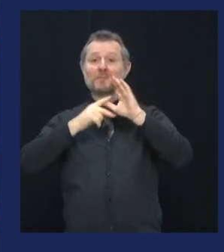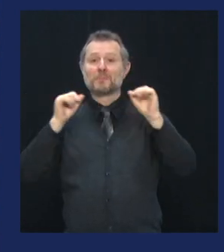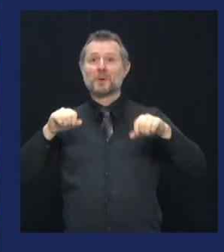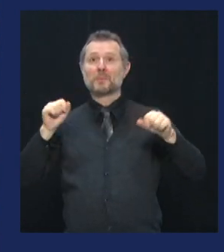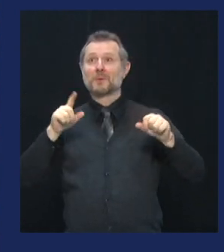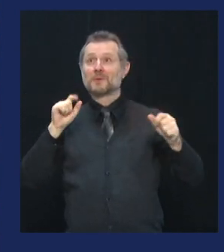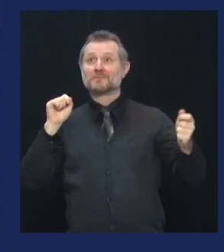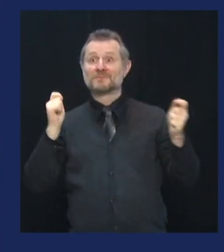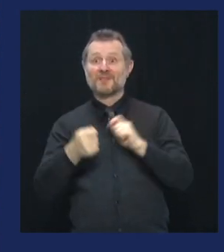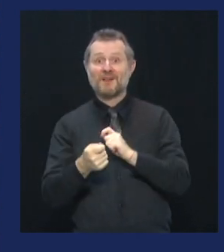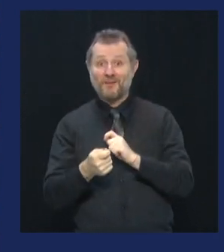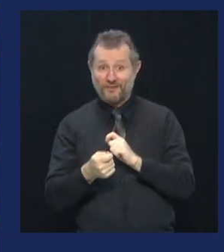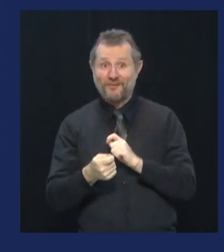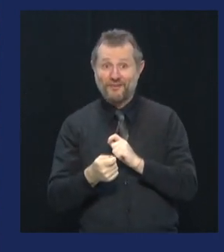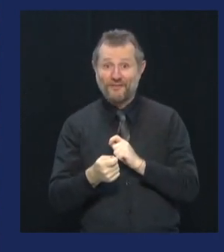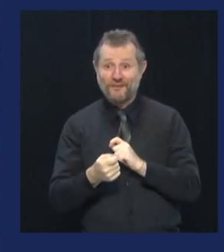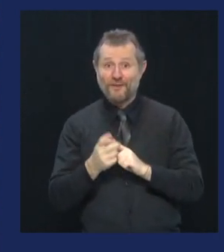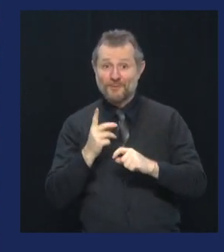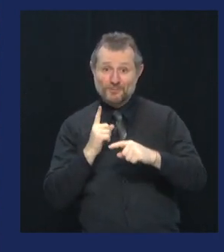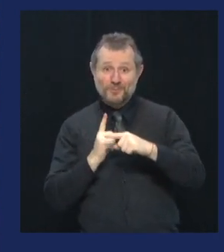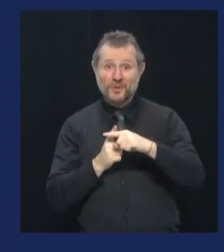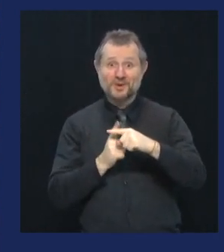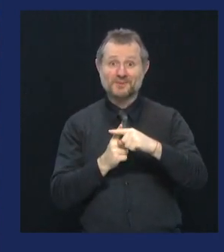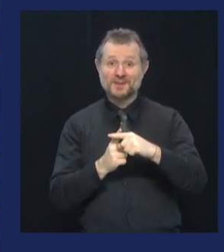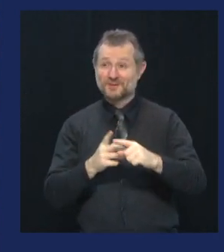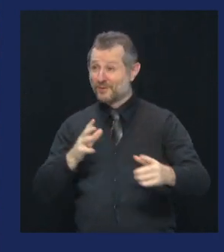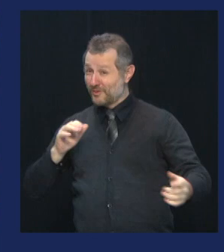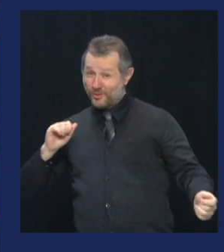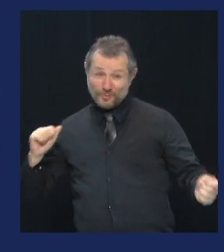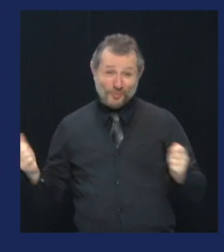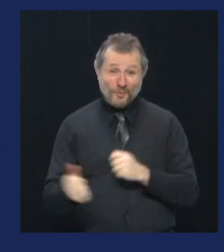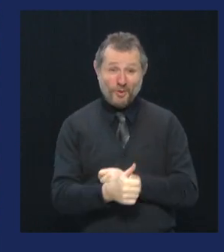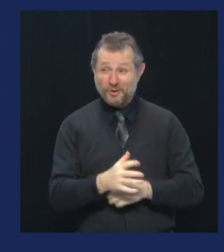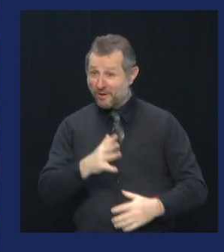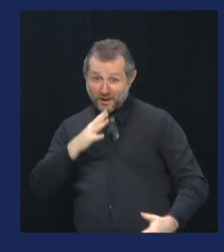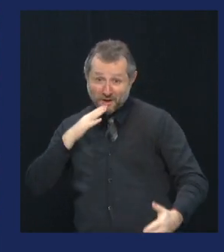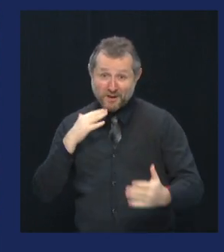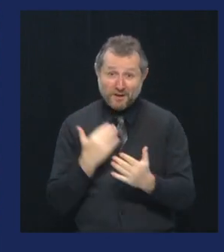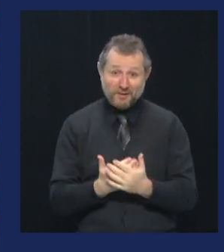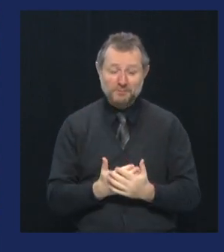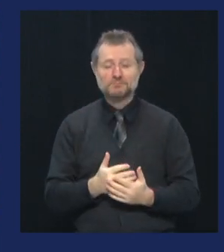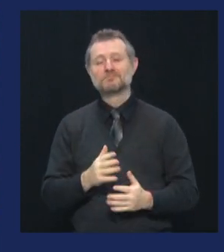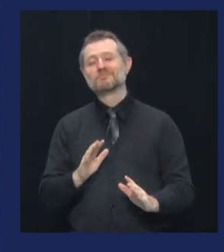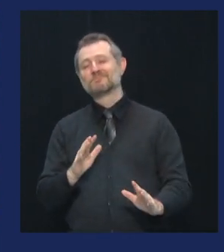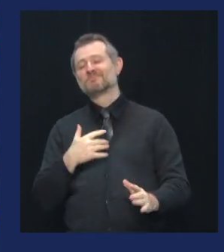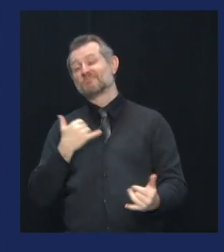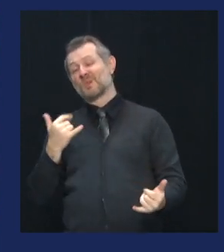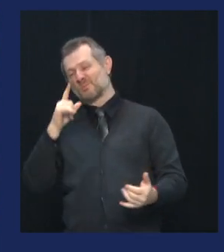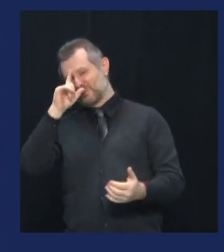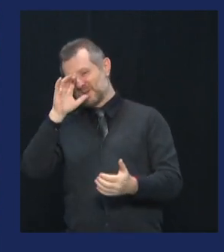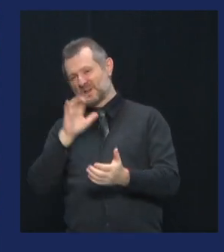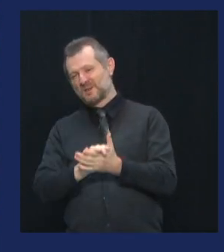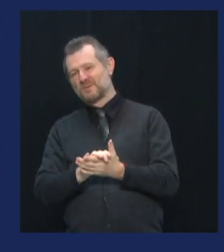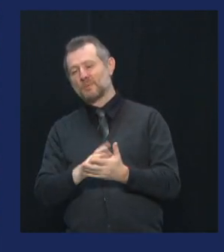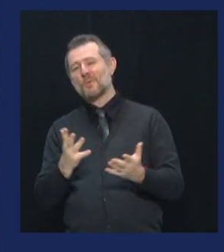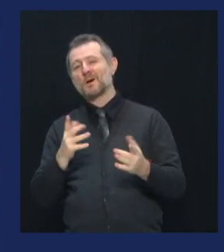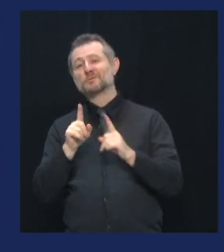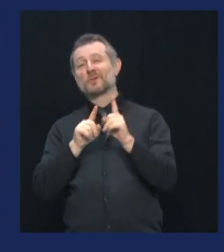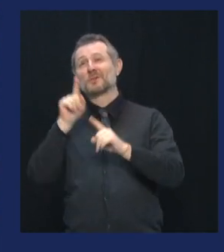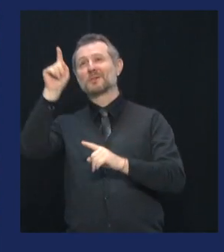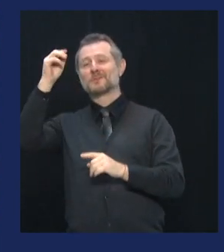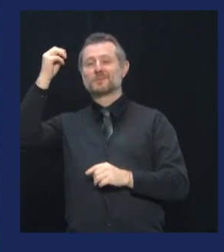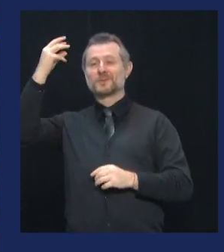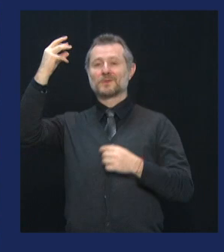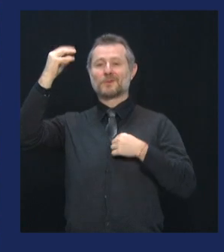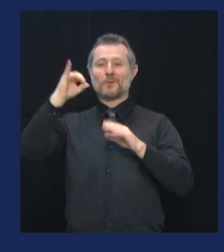and positive. Today, I believe the stars are in line for real progress, if we connect